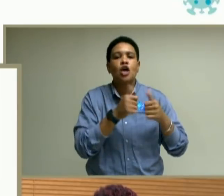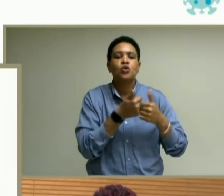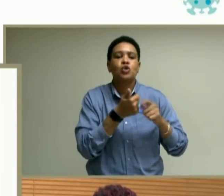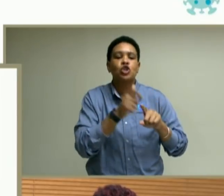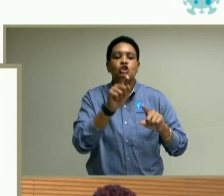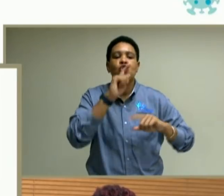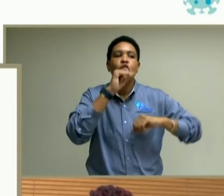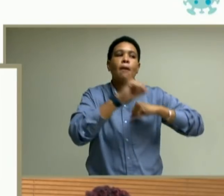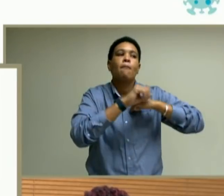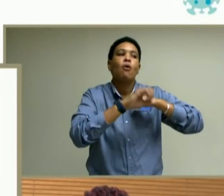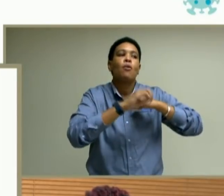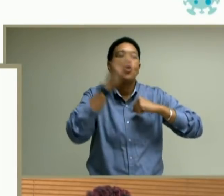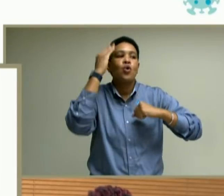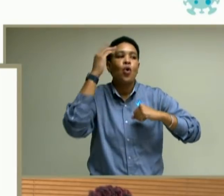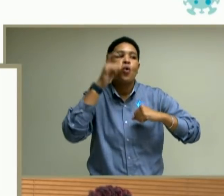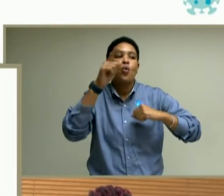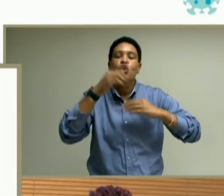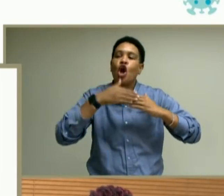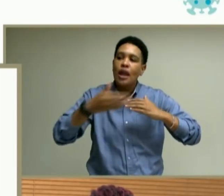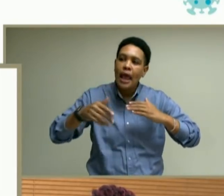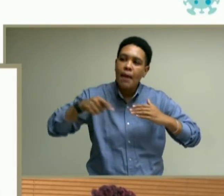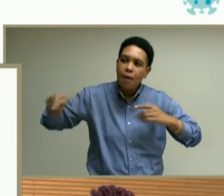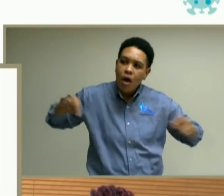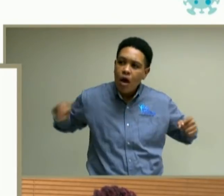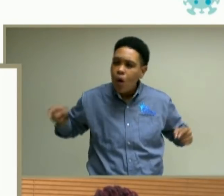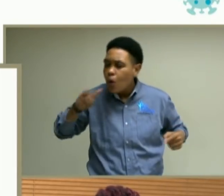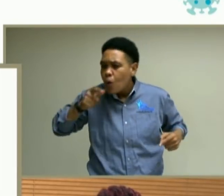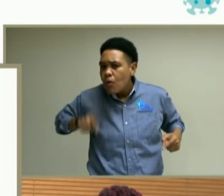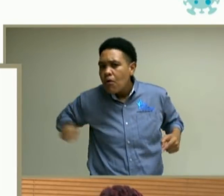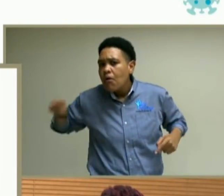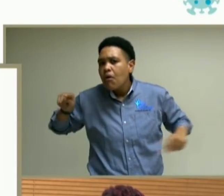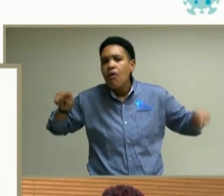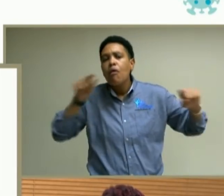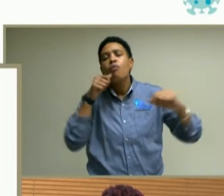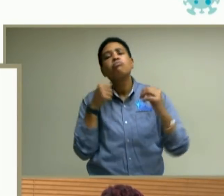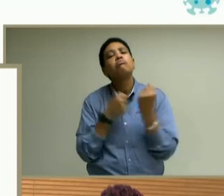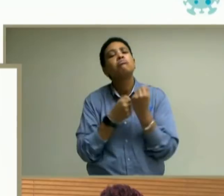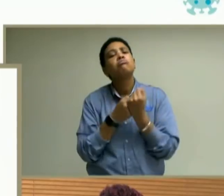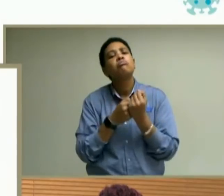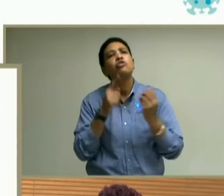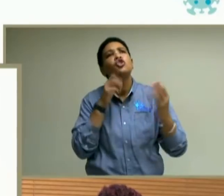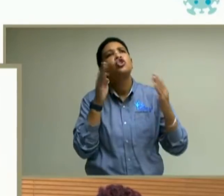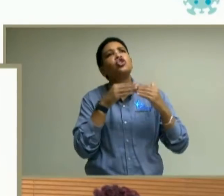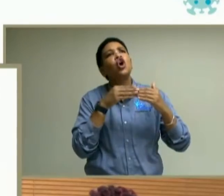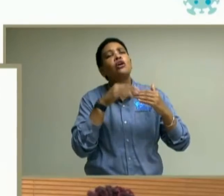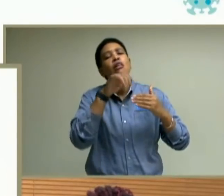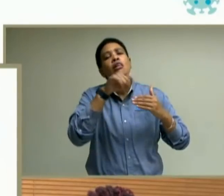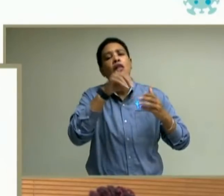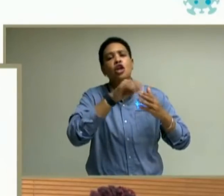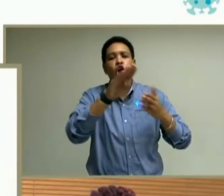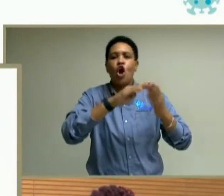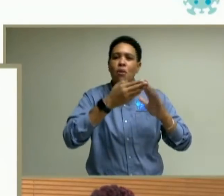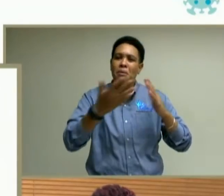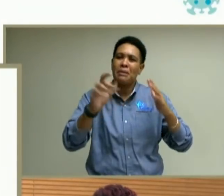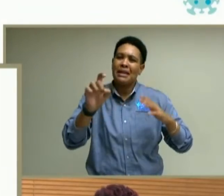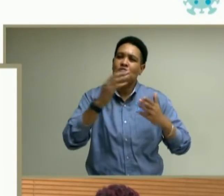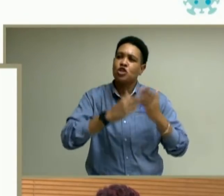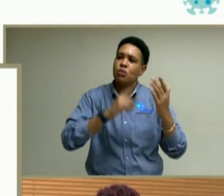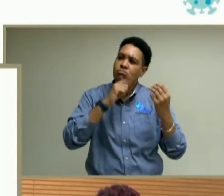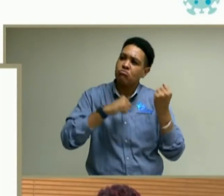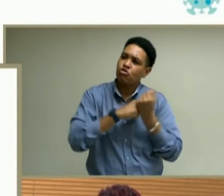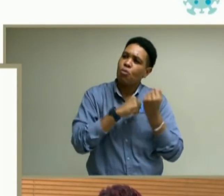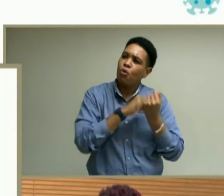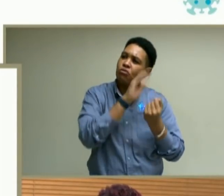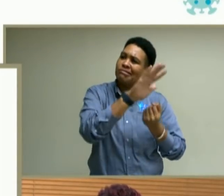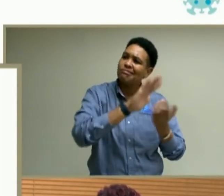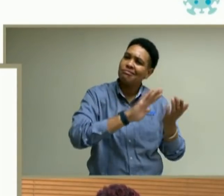should promote knowing who your neighbor is. Who are those elderly persons or shut-ins within your community that may need some greater